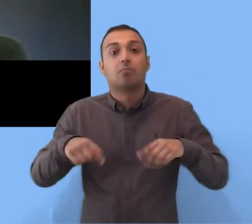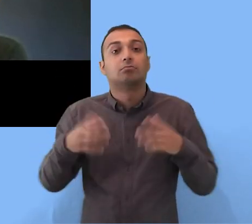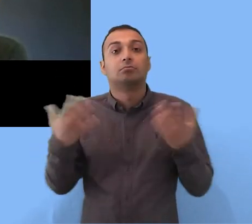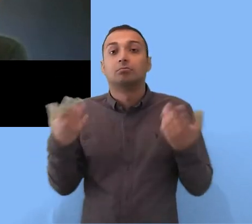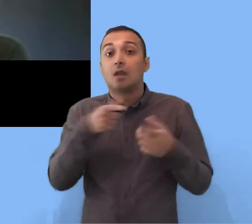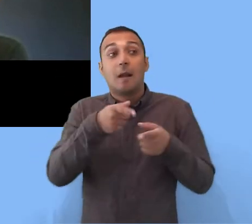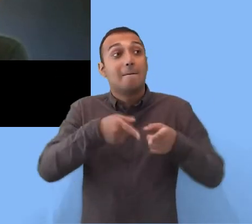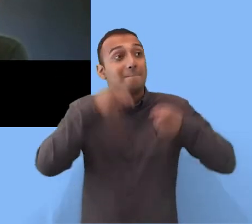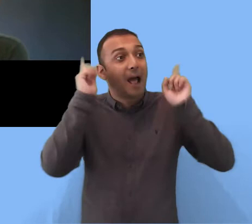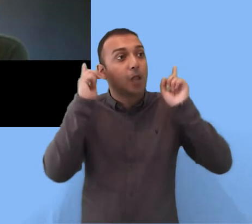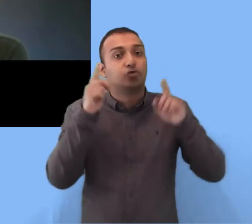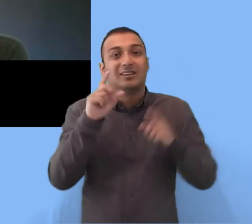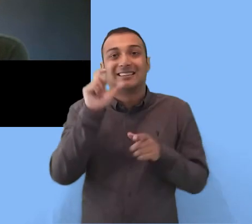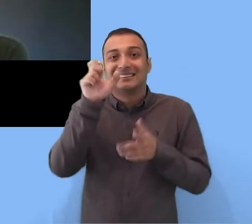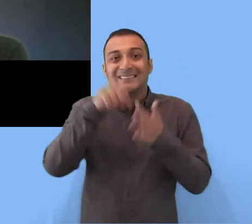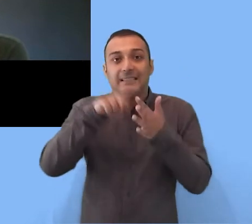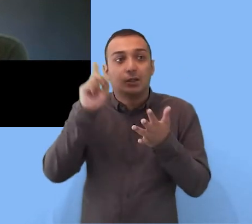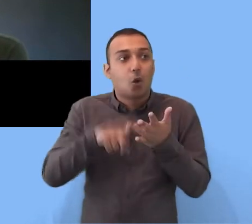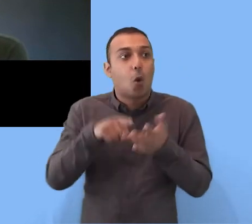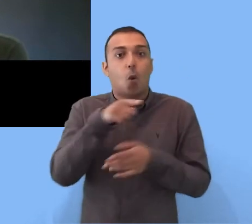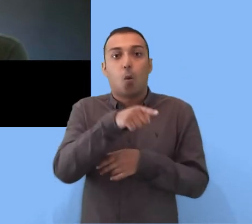managers, CEOs, they need to be trained.